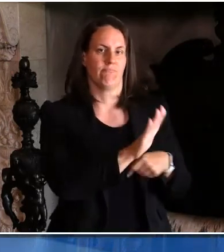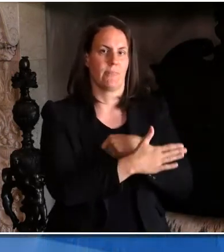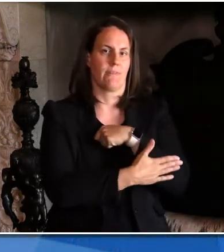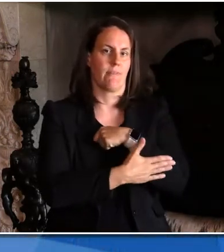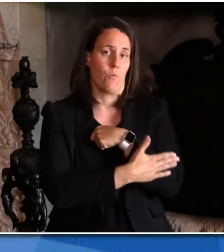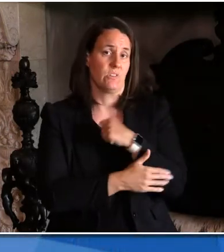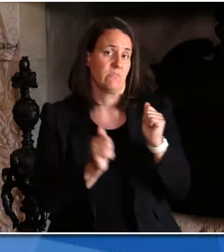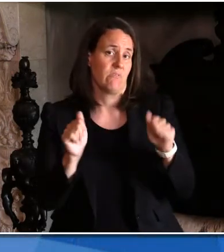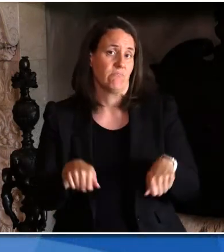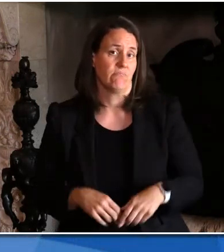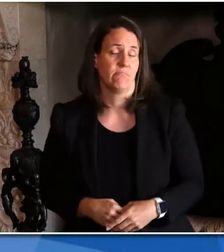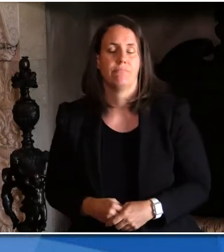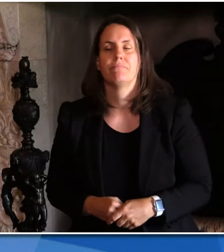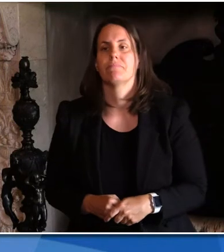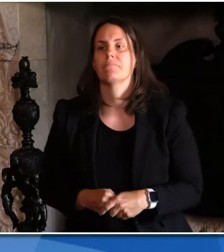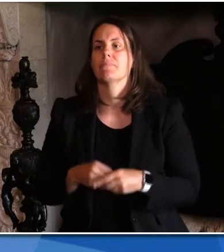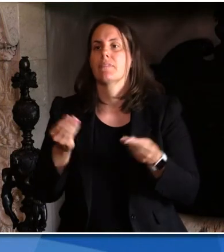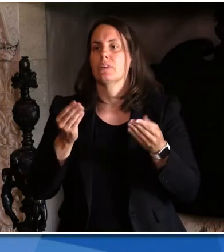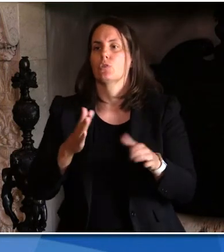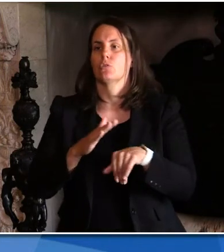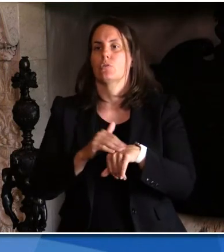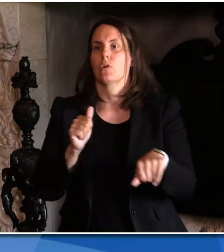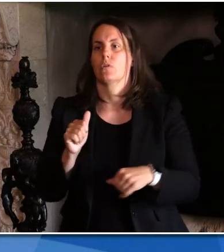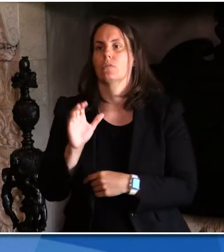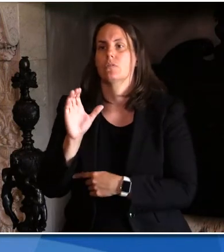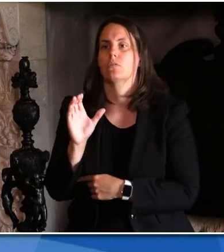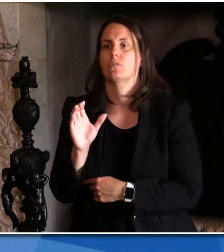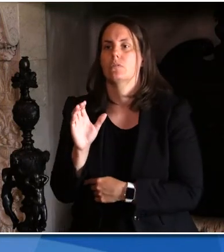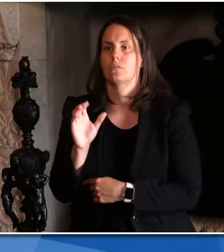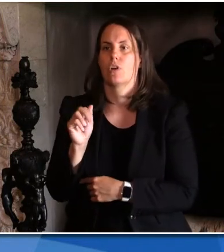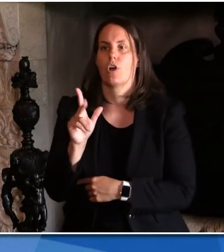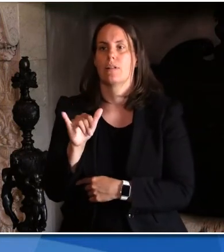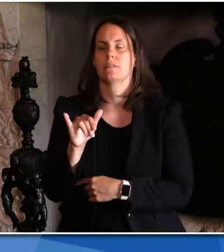Thank you, Tyler. Now to Courtney Garish from Spectrum News 1. Courtney?